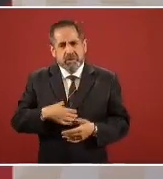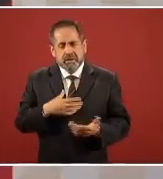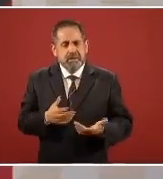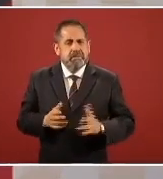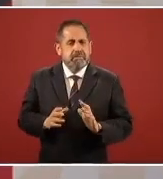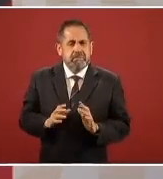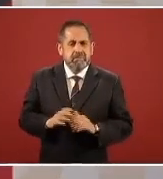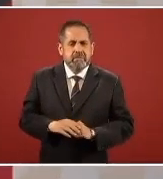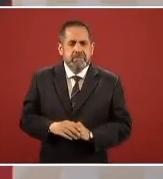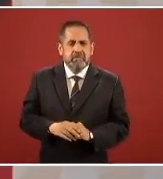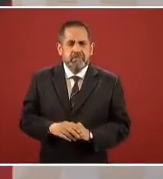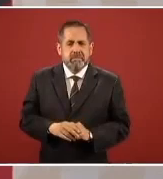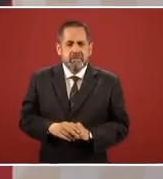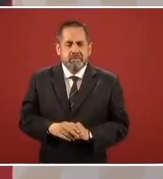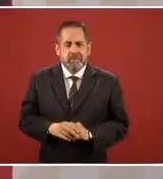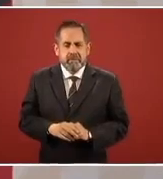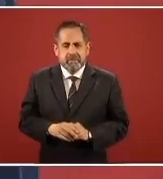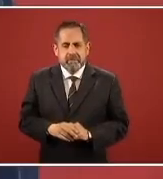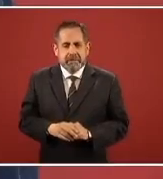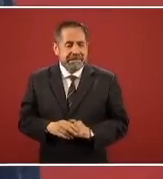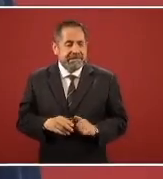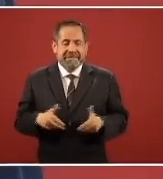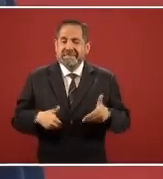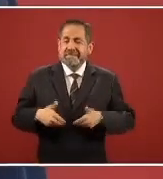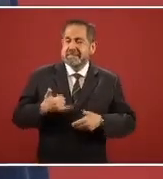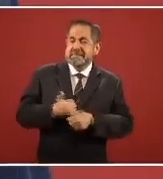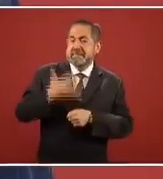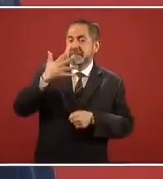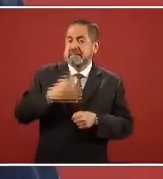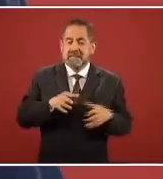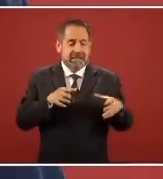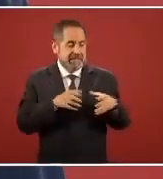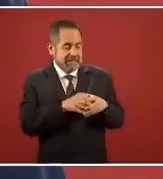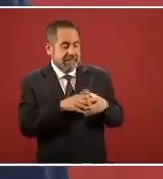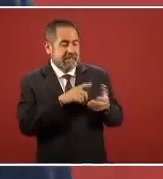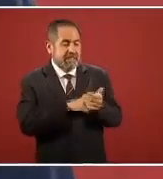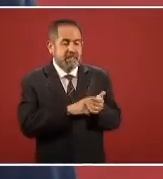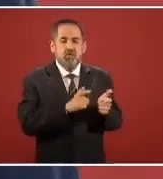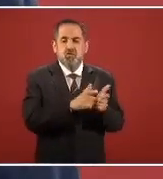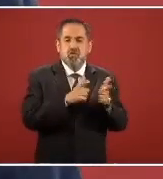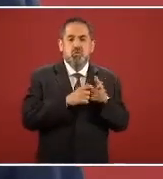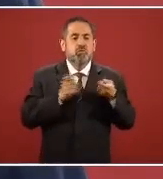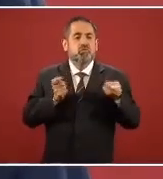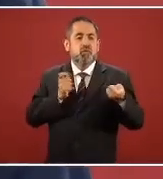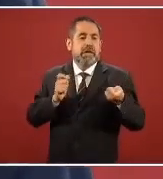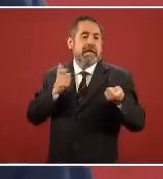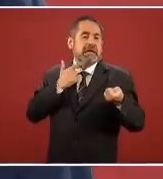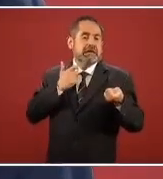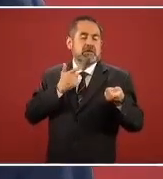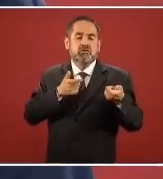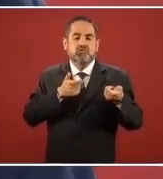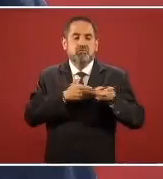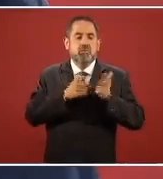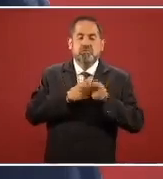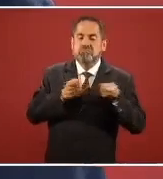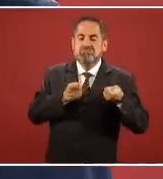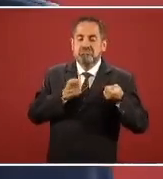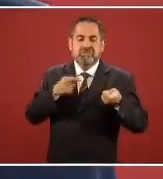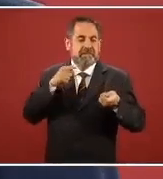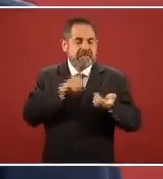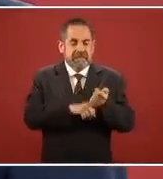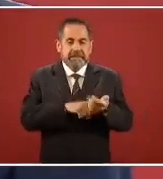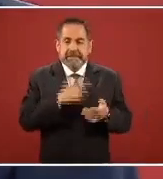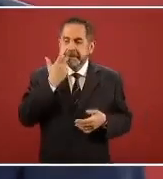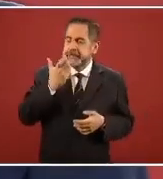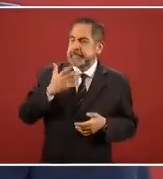happy. El malestar the bad es de los grupos de poder. Is the groups of power. Los grupos